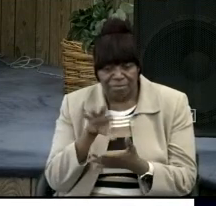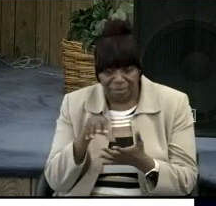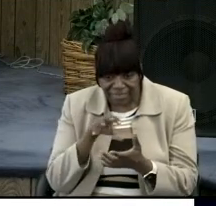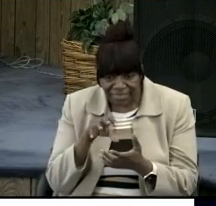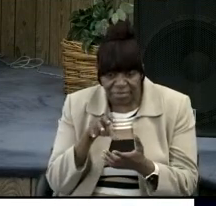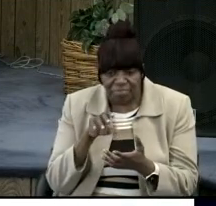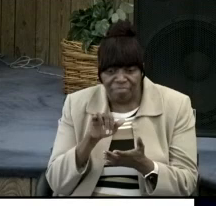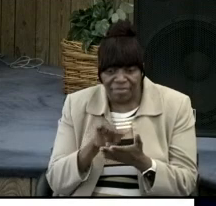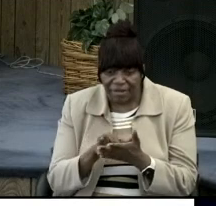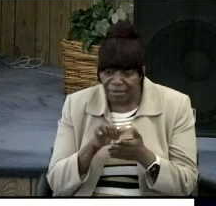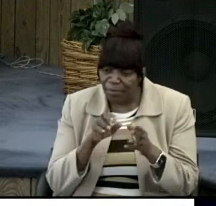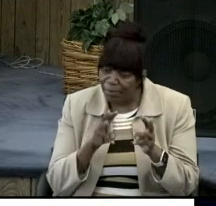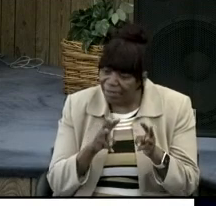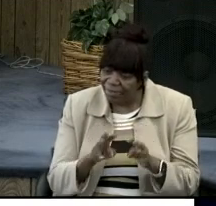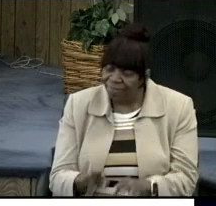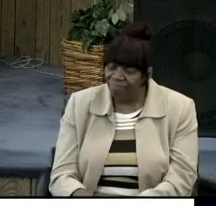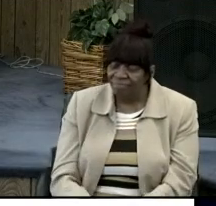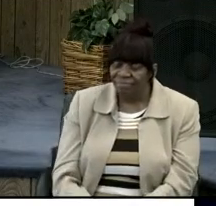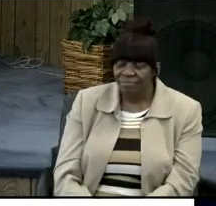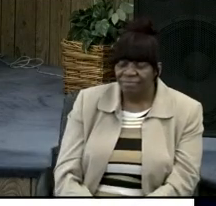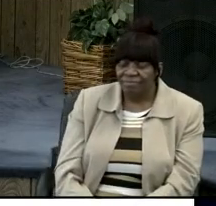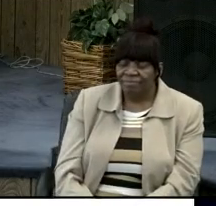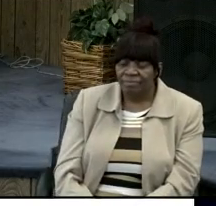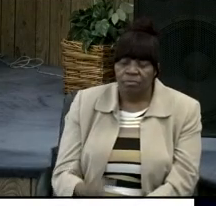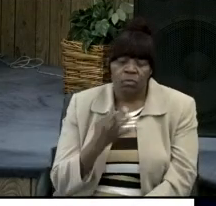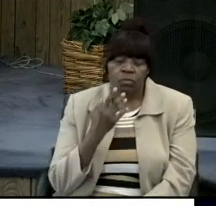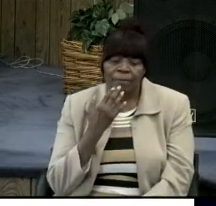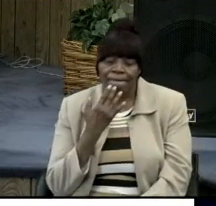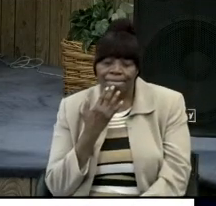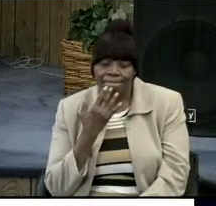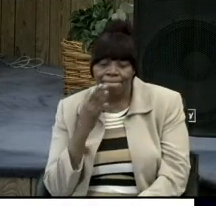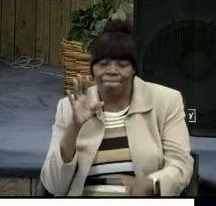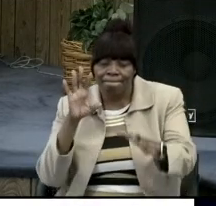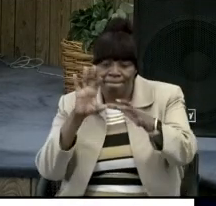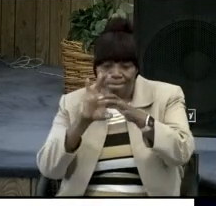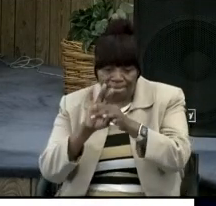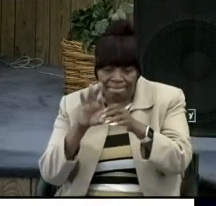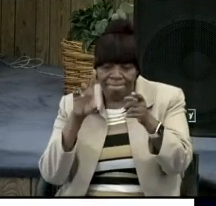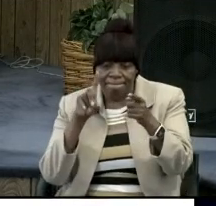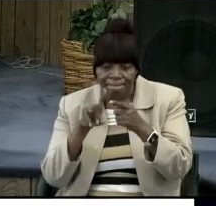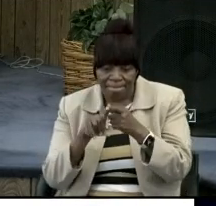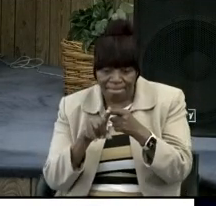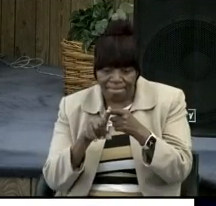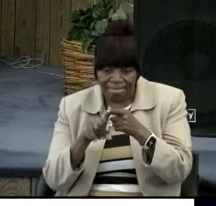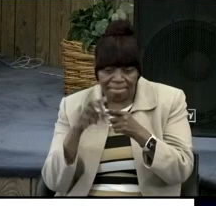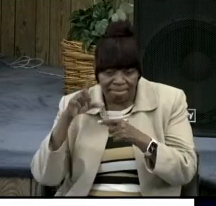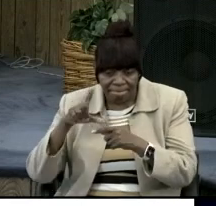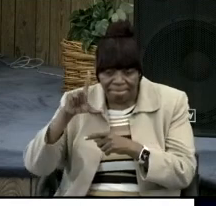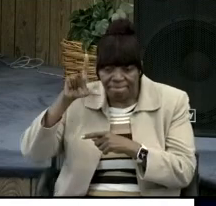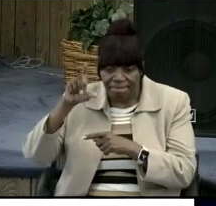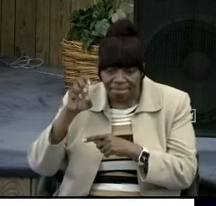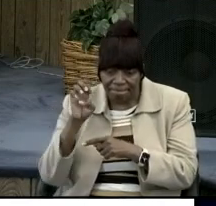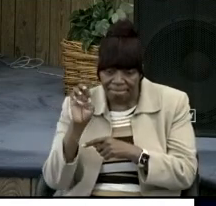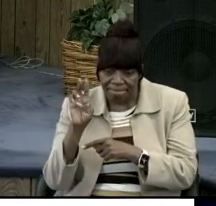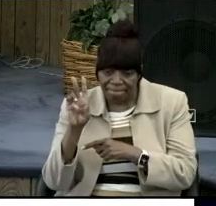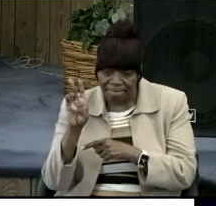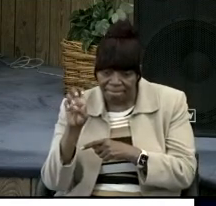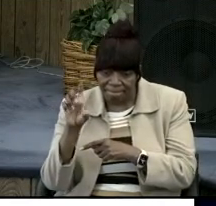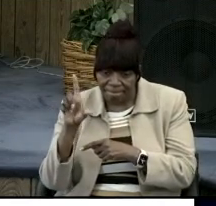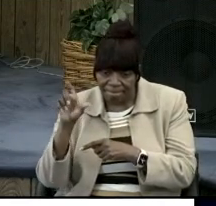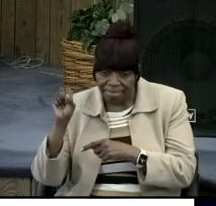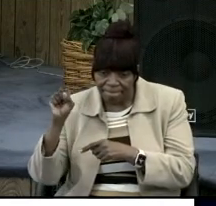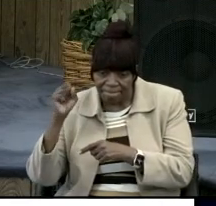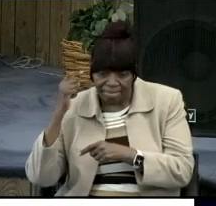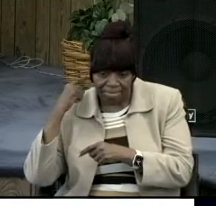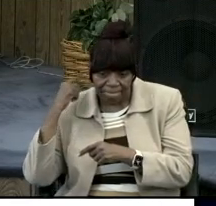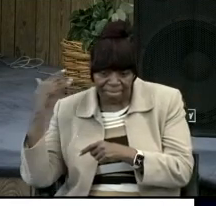anyway, Jan, but I'm going to try it anyway. There are colors attached to frequency. You know, people say,